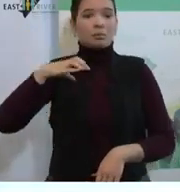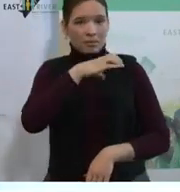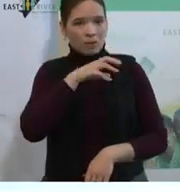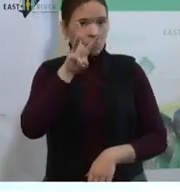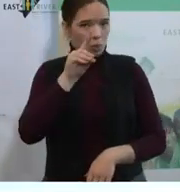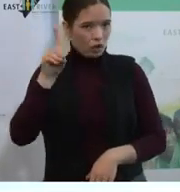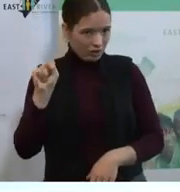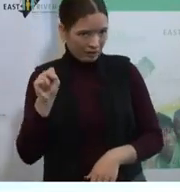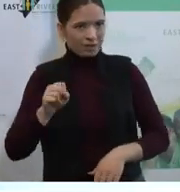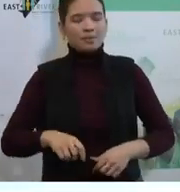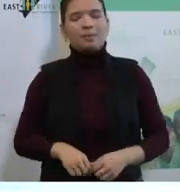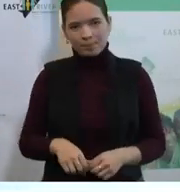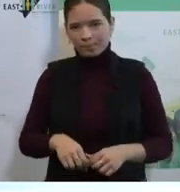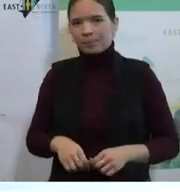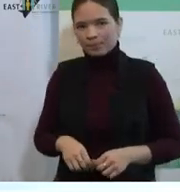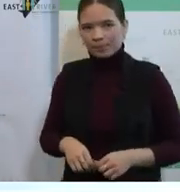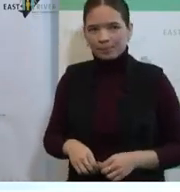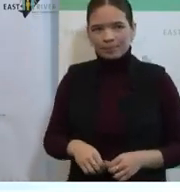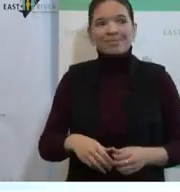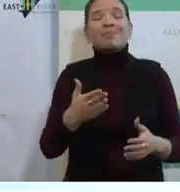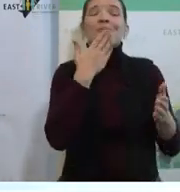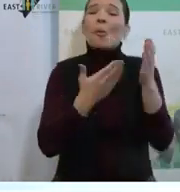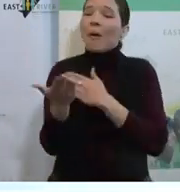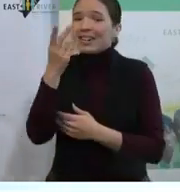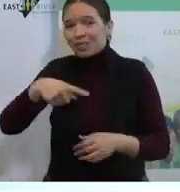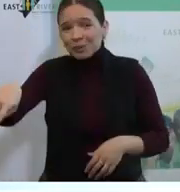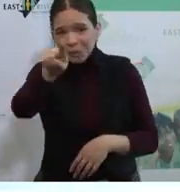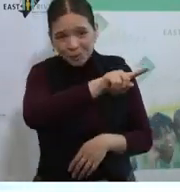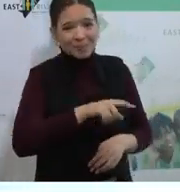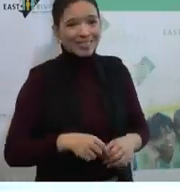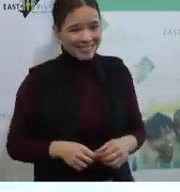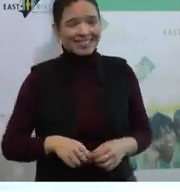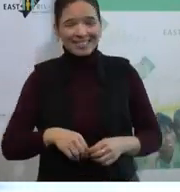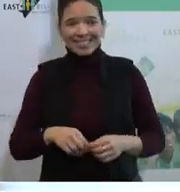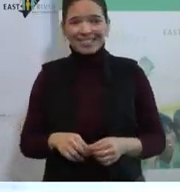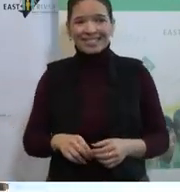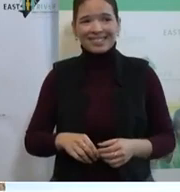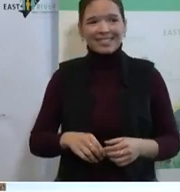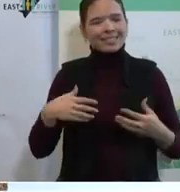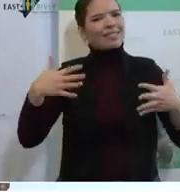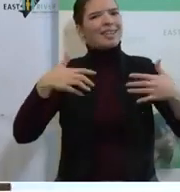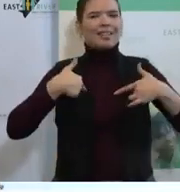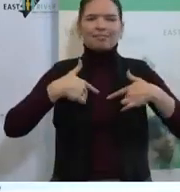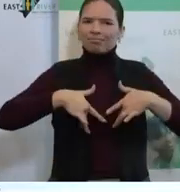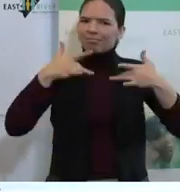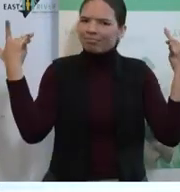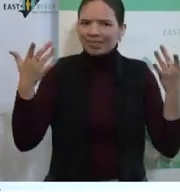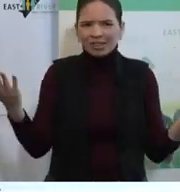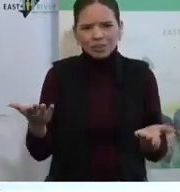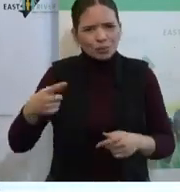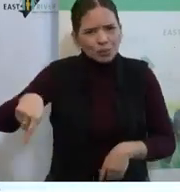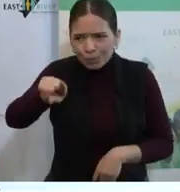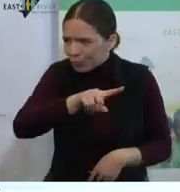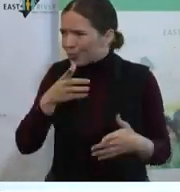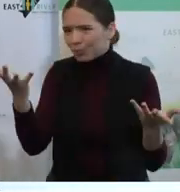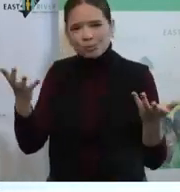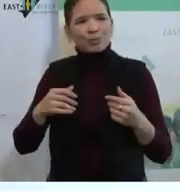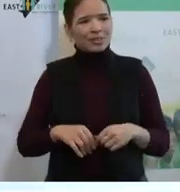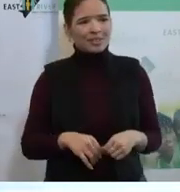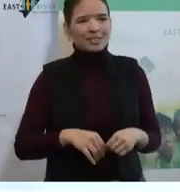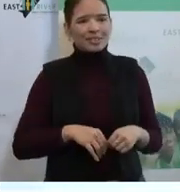Good morning, everyone. It is an honor to be here with you today. Thank you, Madam